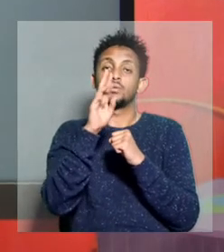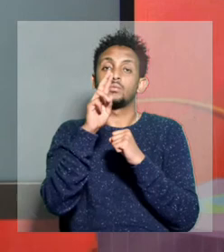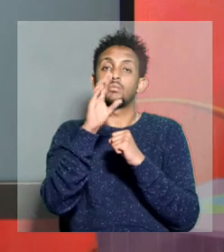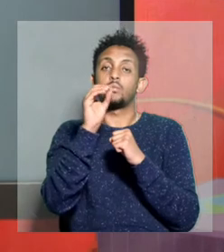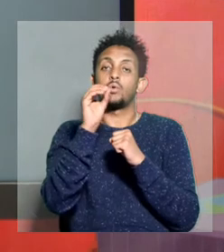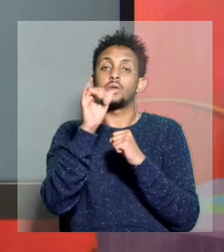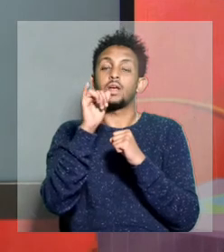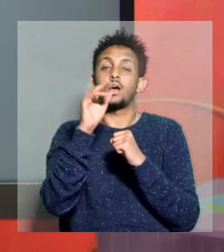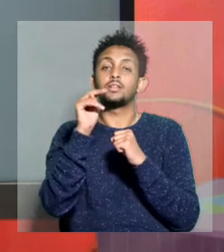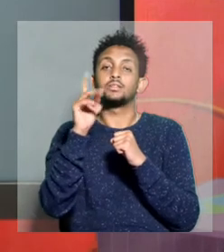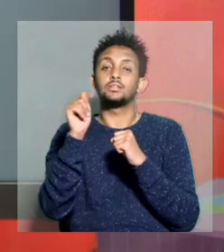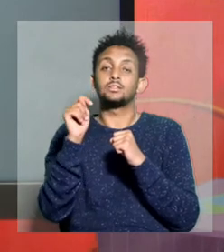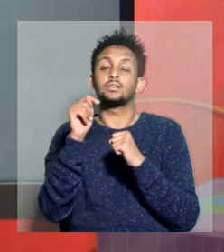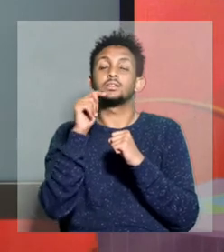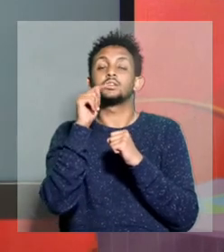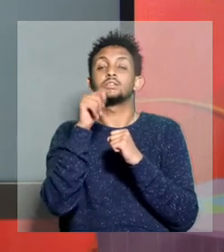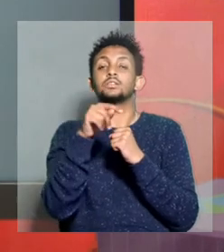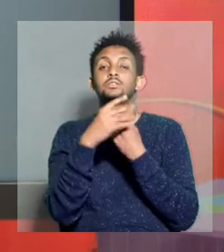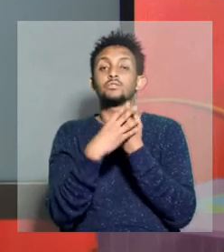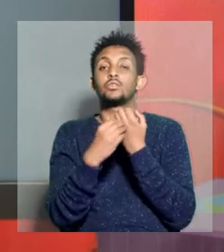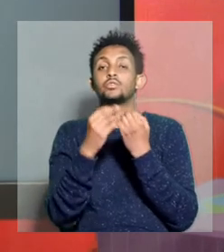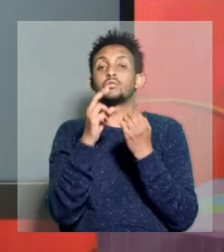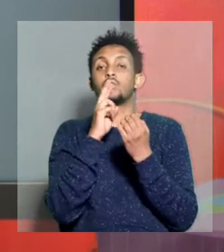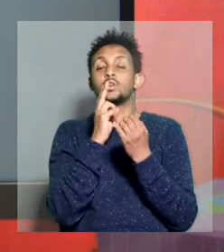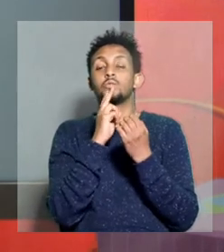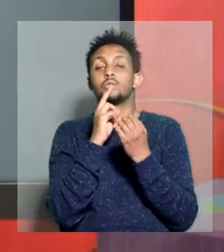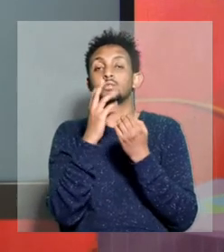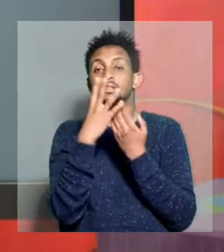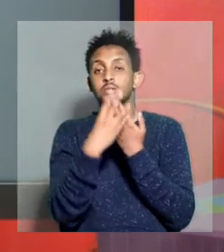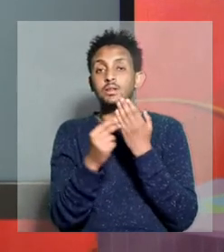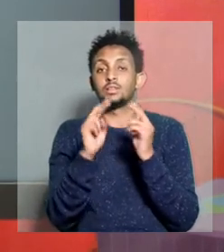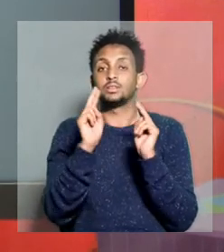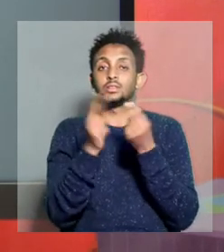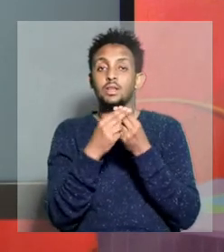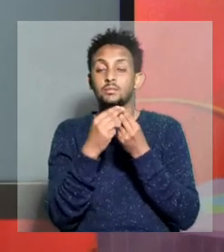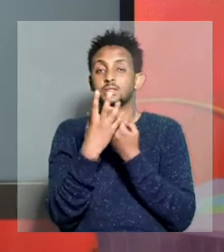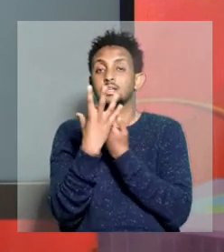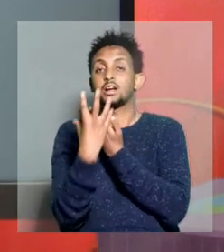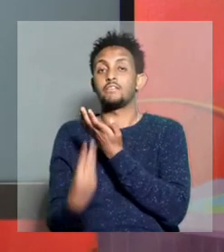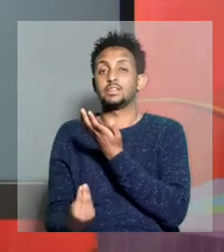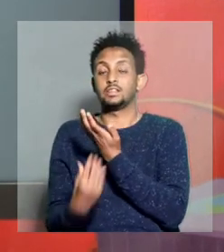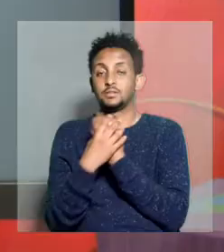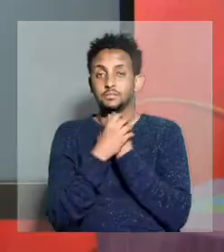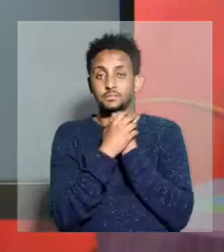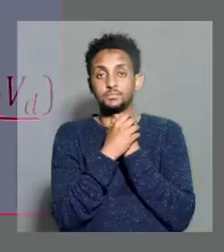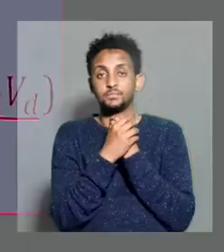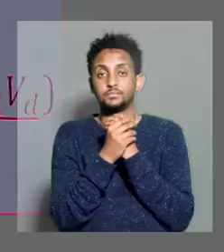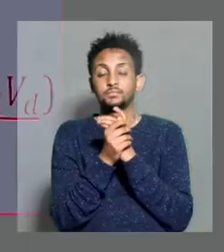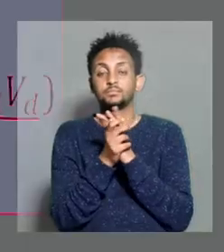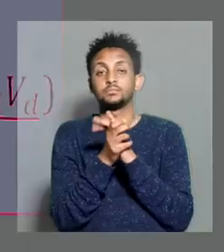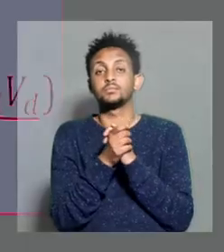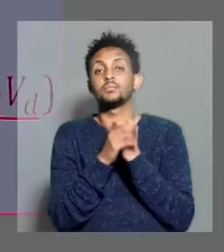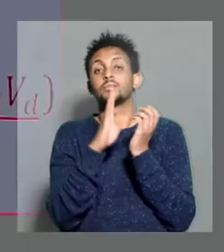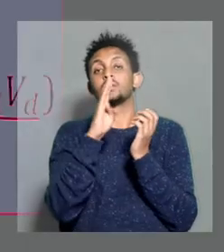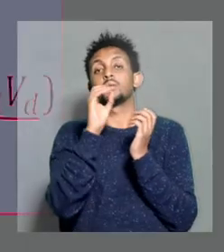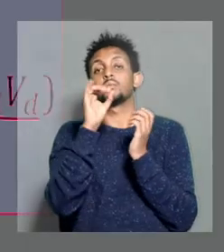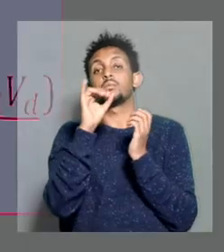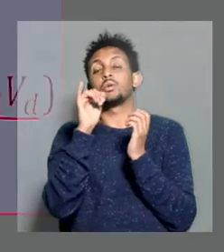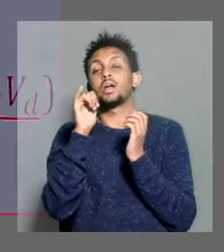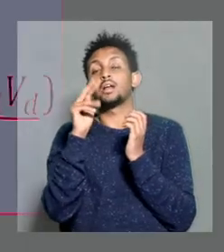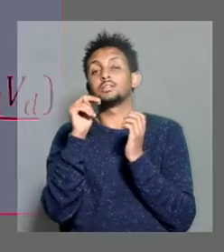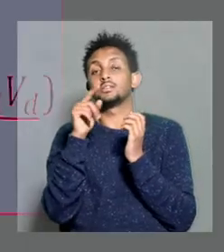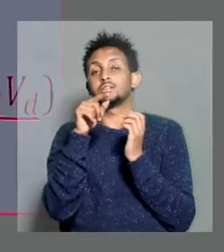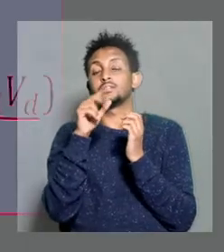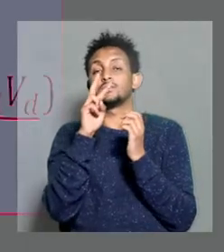force as density of the displaced fluid, volume of the displaced fluid times gravity. Buoyant force, density,